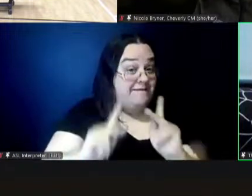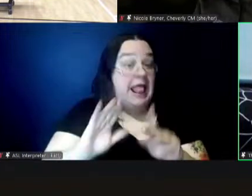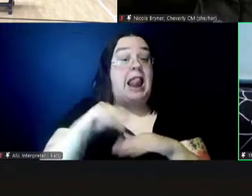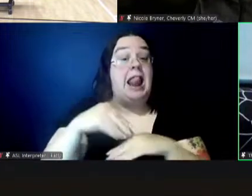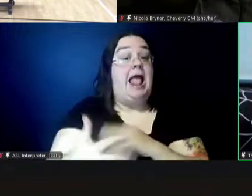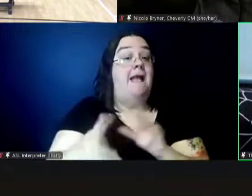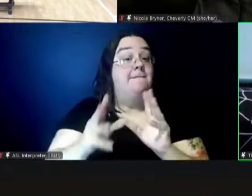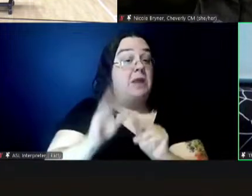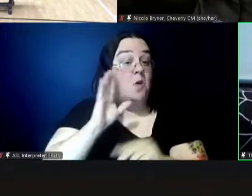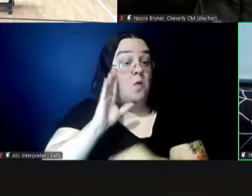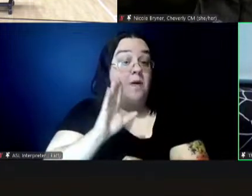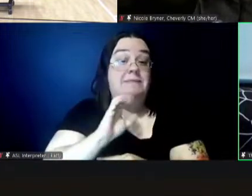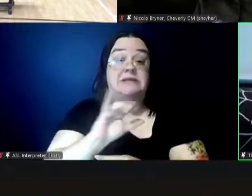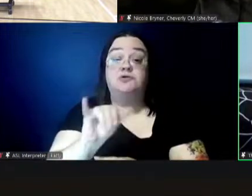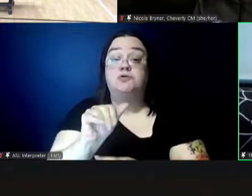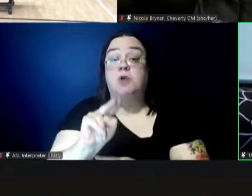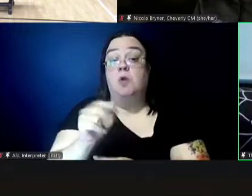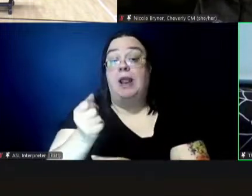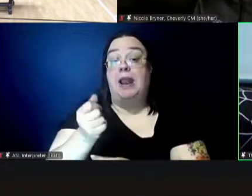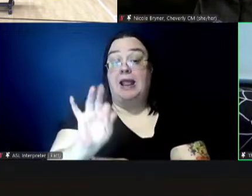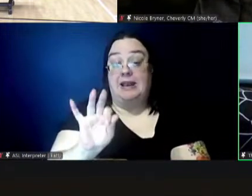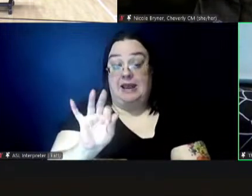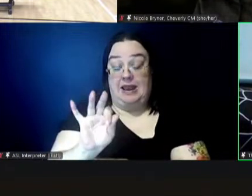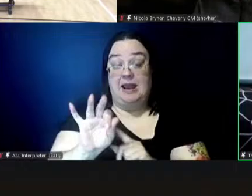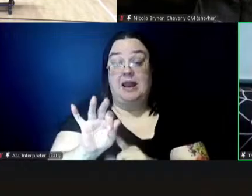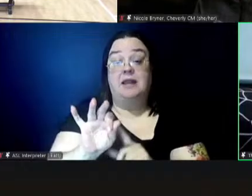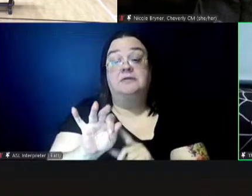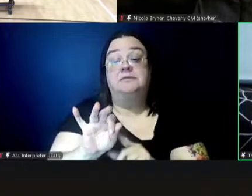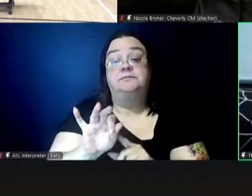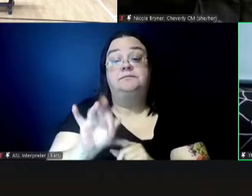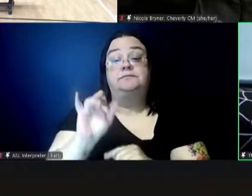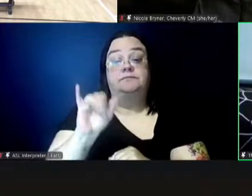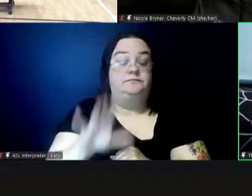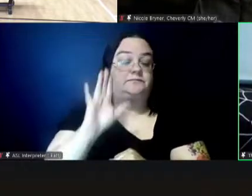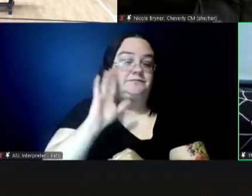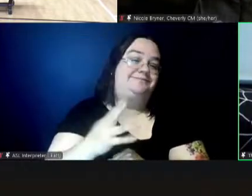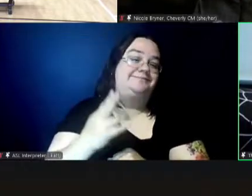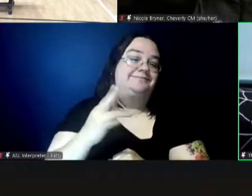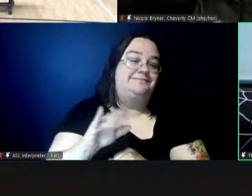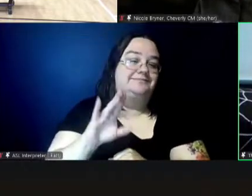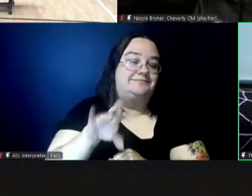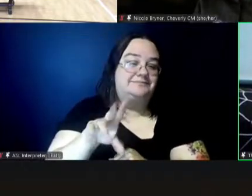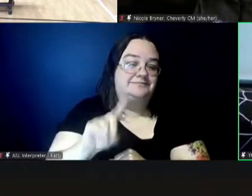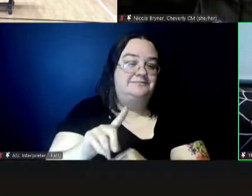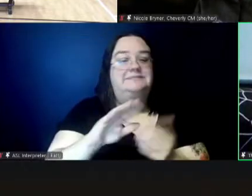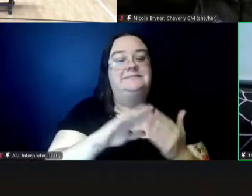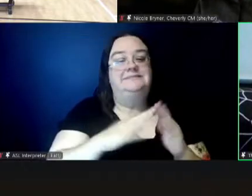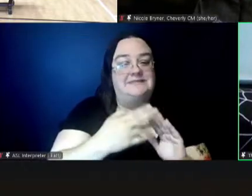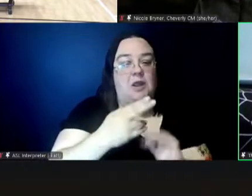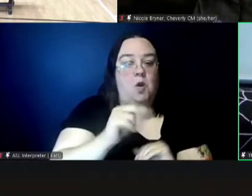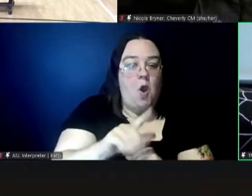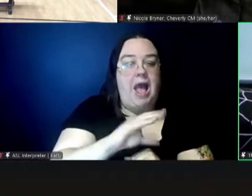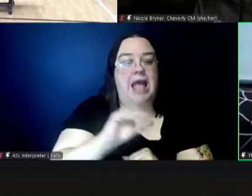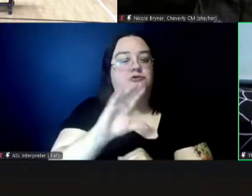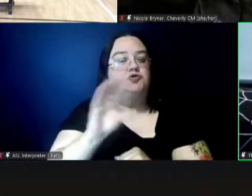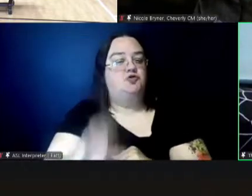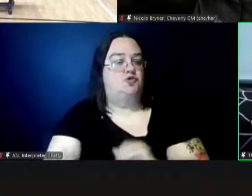the 19th of January. That will be a hybrid town hall and Zoom meeting.